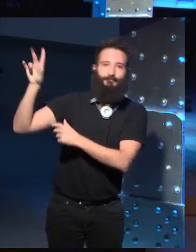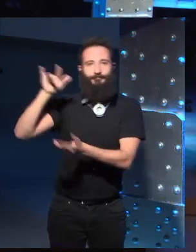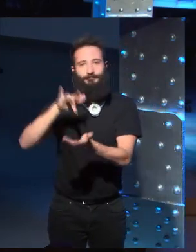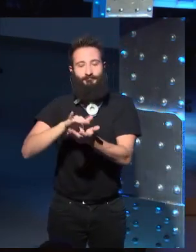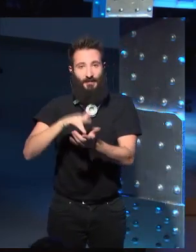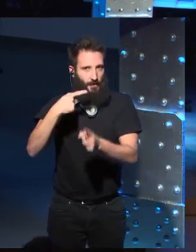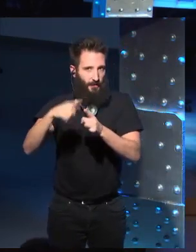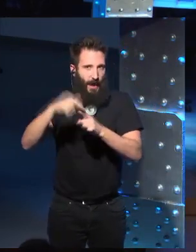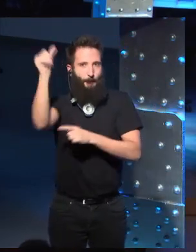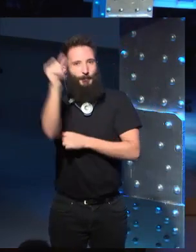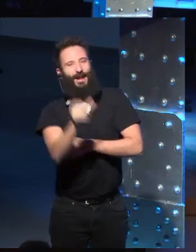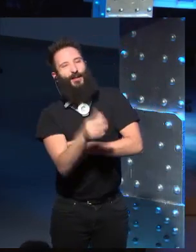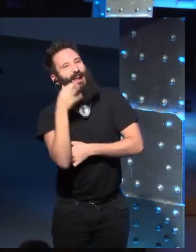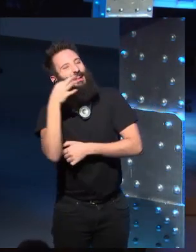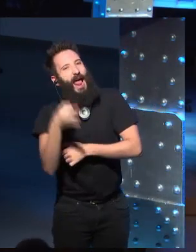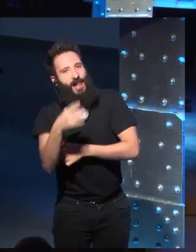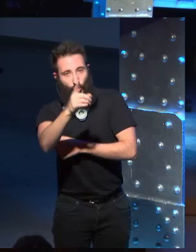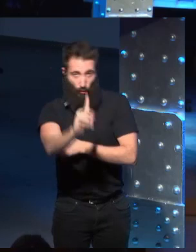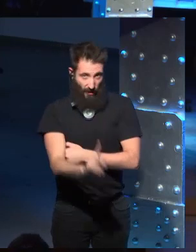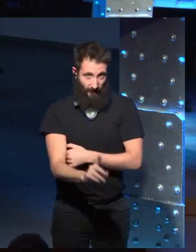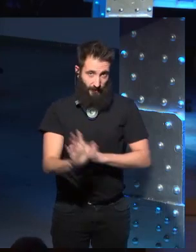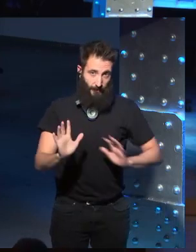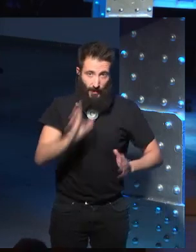film, right? We made that up.